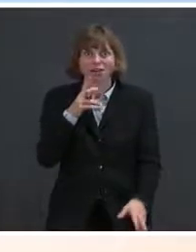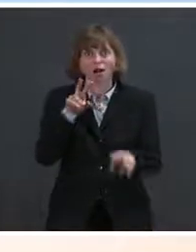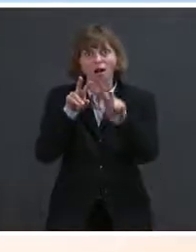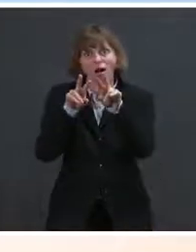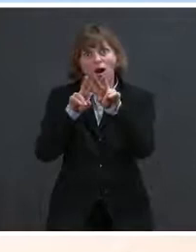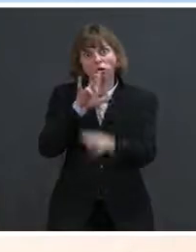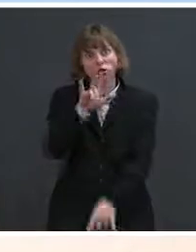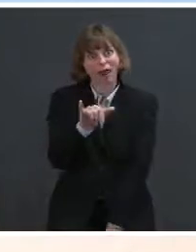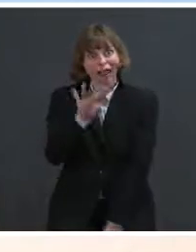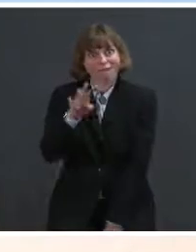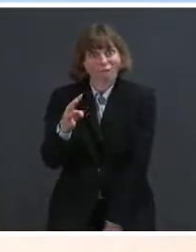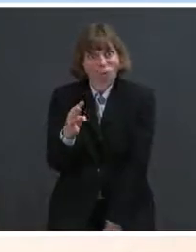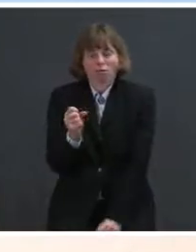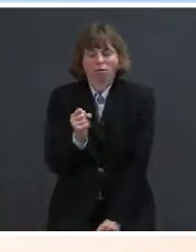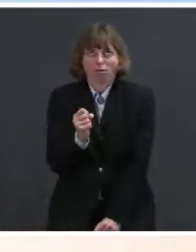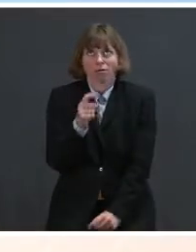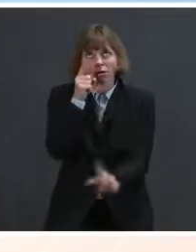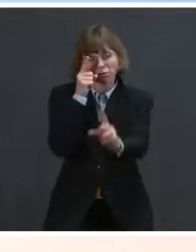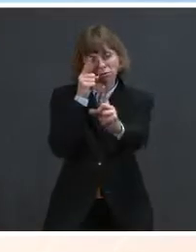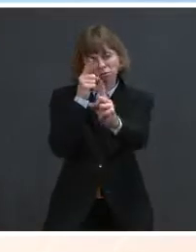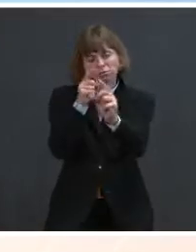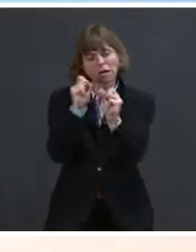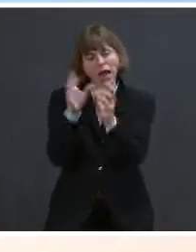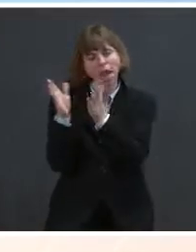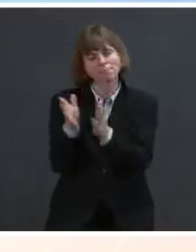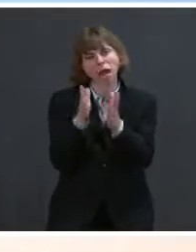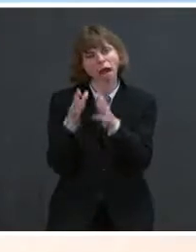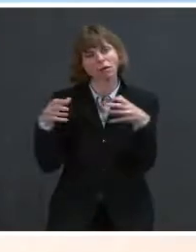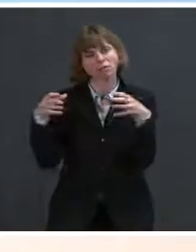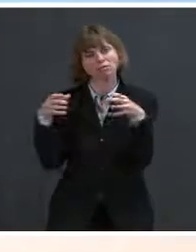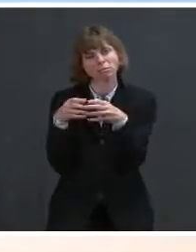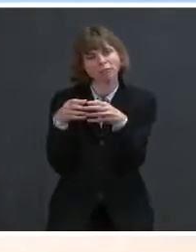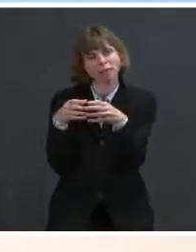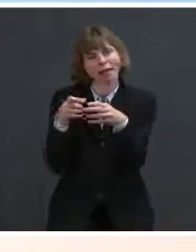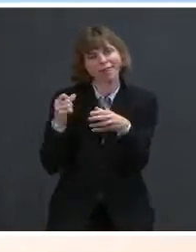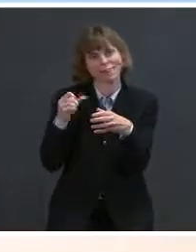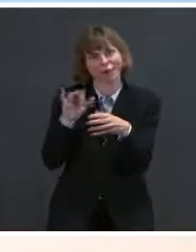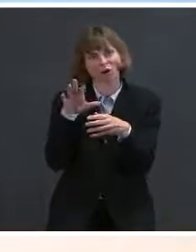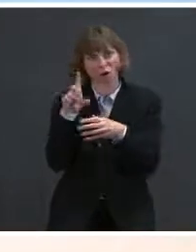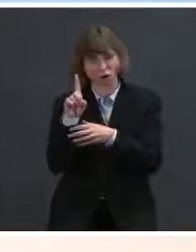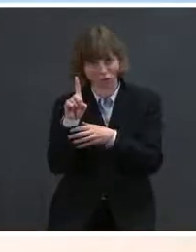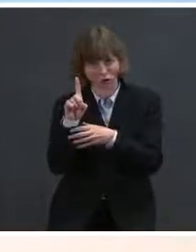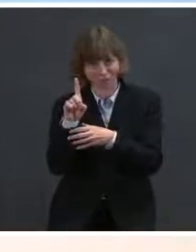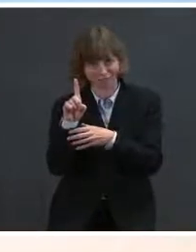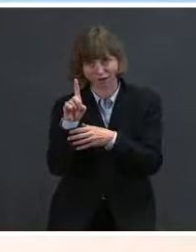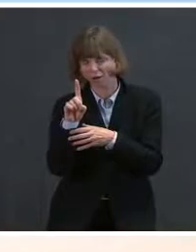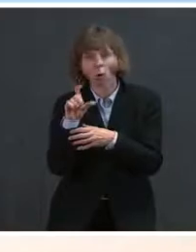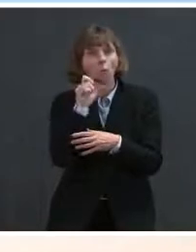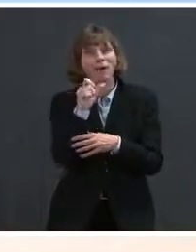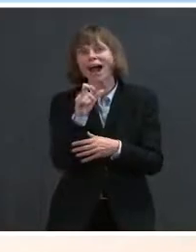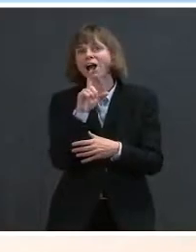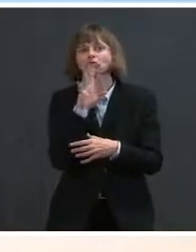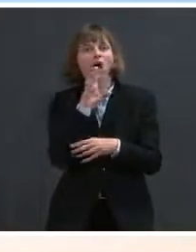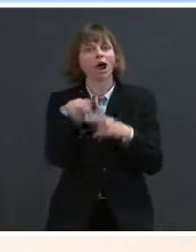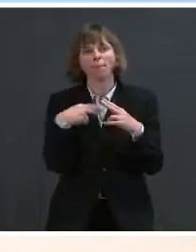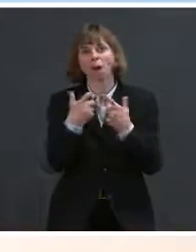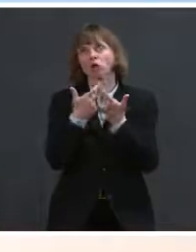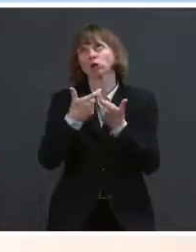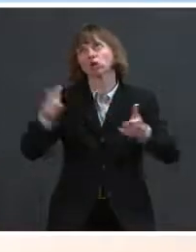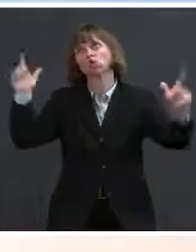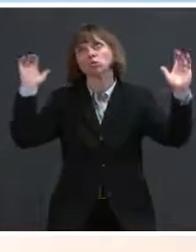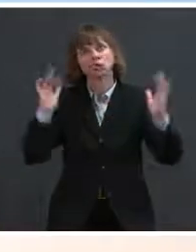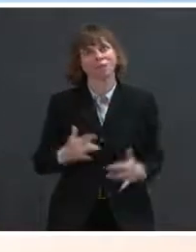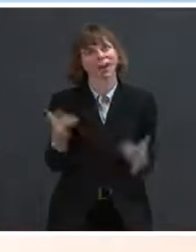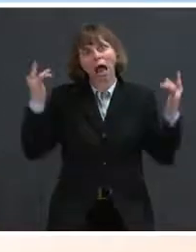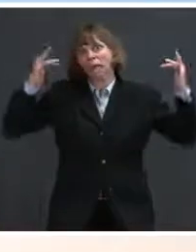where people can plan small get-togethers in their backyard. But we're not talking about a mass event here or a